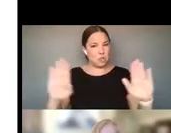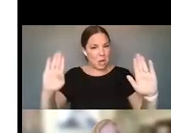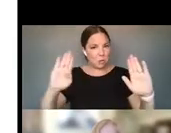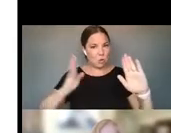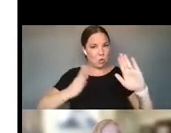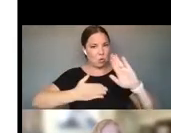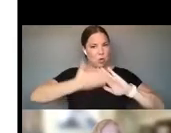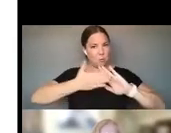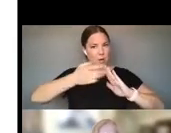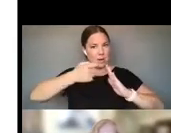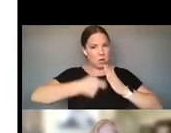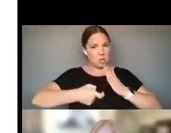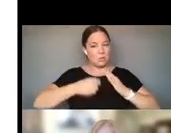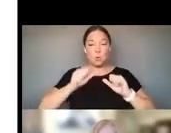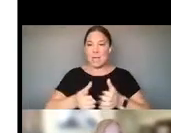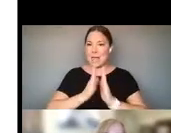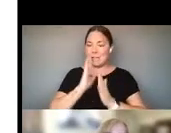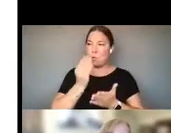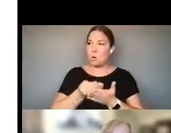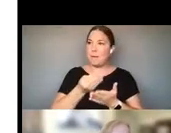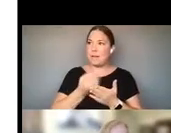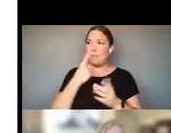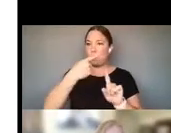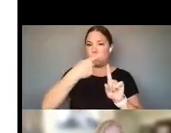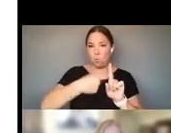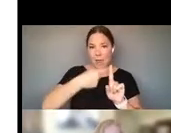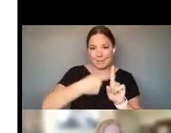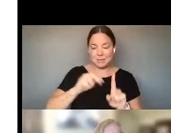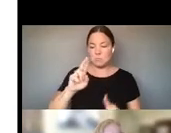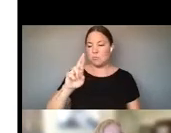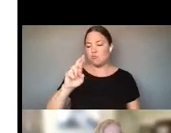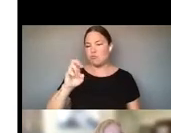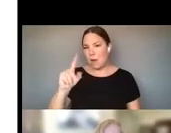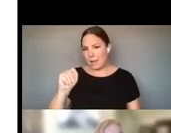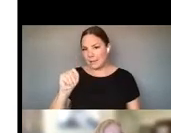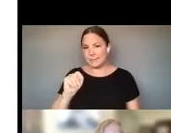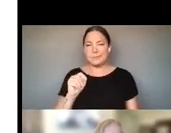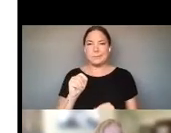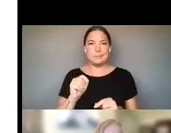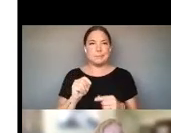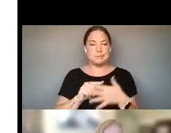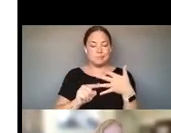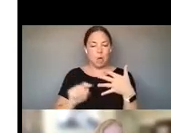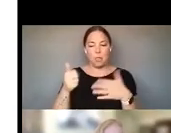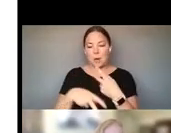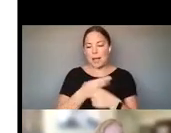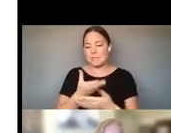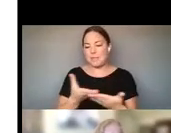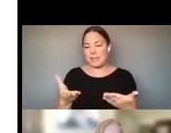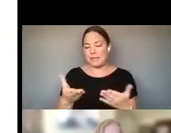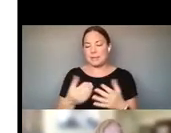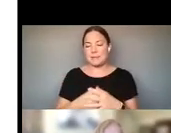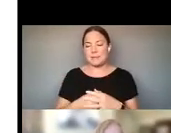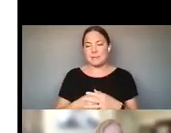ask for support for rent and other kinds of things that, uh, you might not always put into